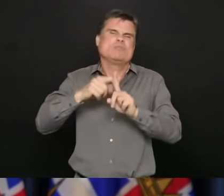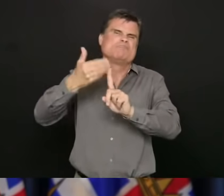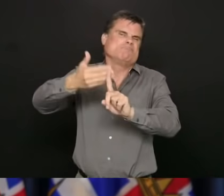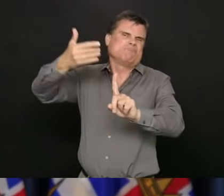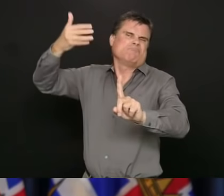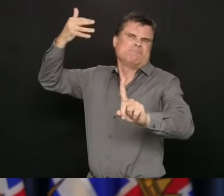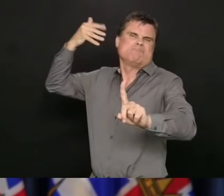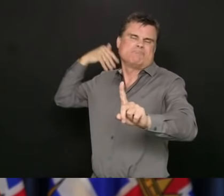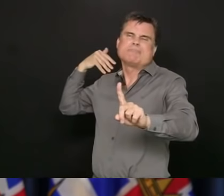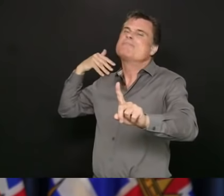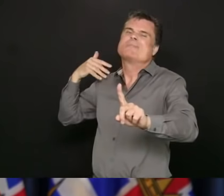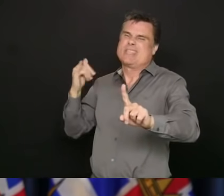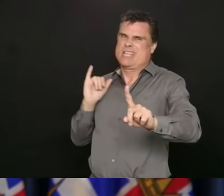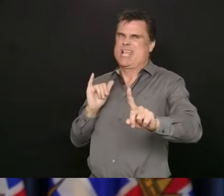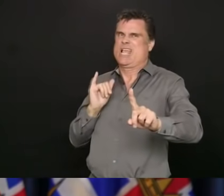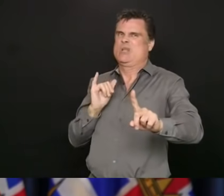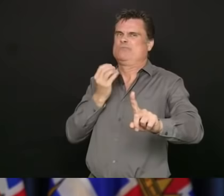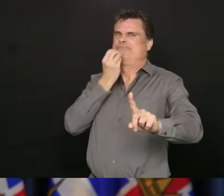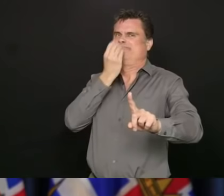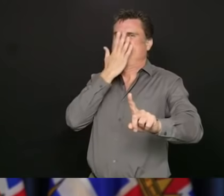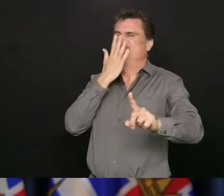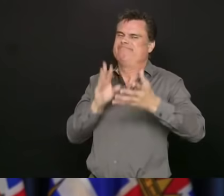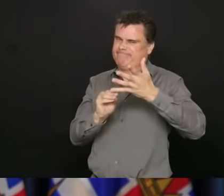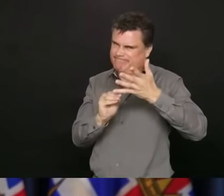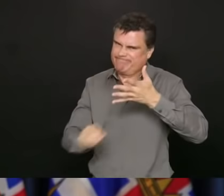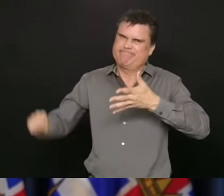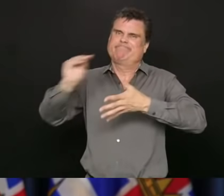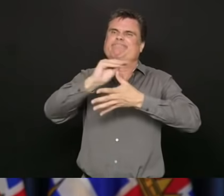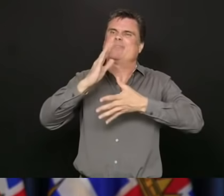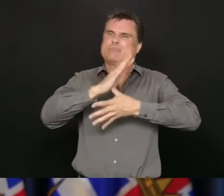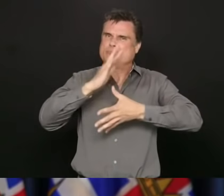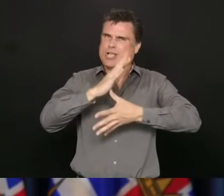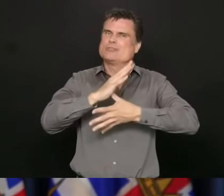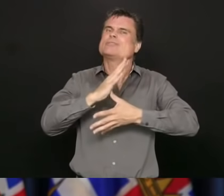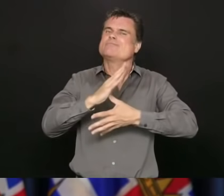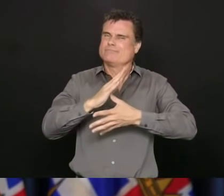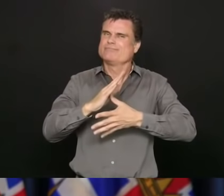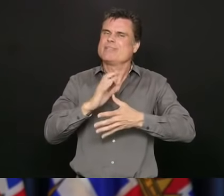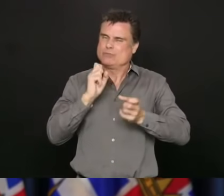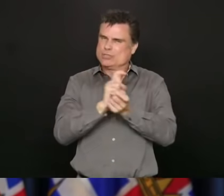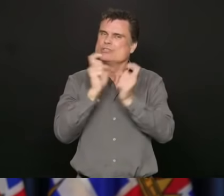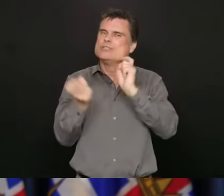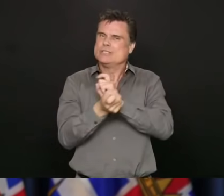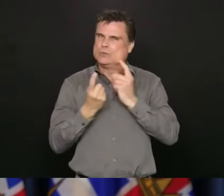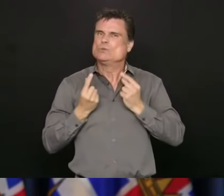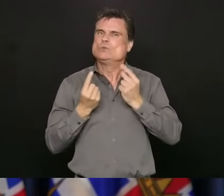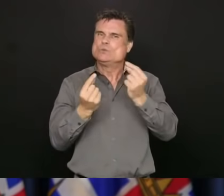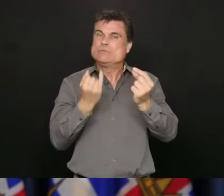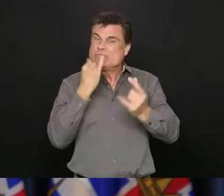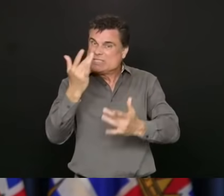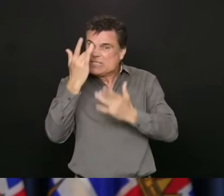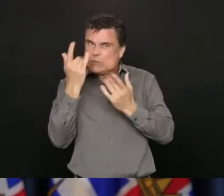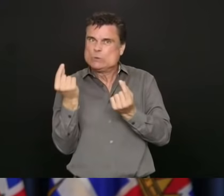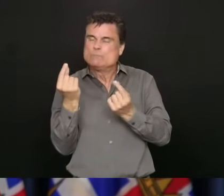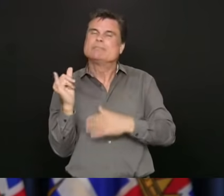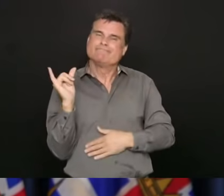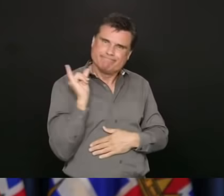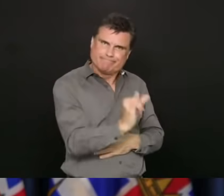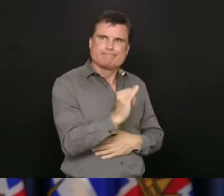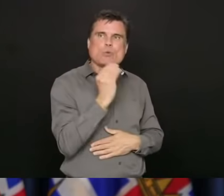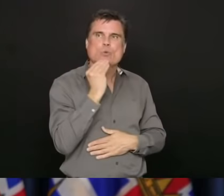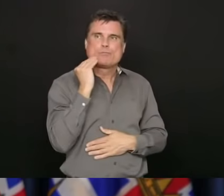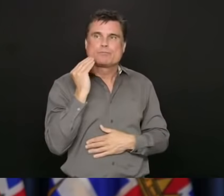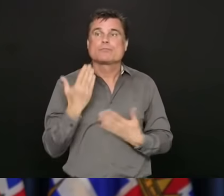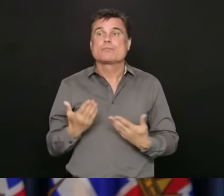all time. Dr. Henry says it's not forever, it's just for now. In this case, I think forever we have to try and find a way that